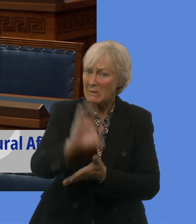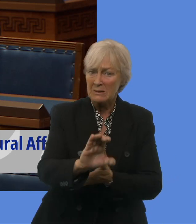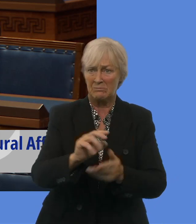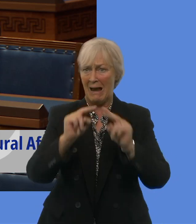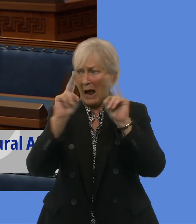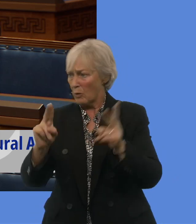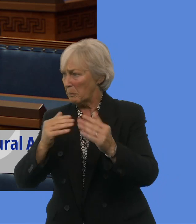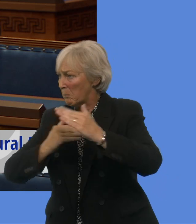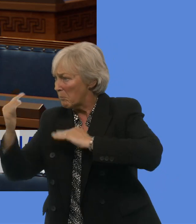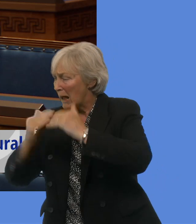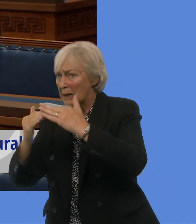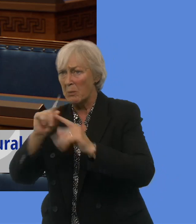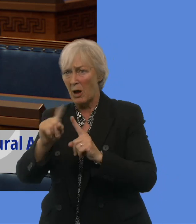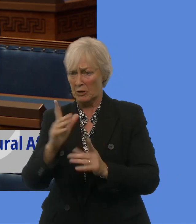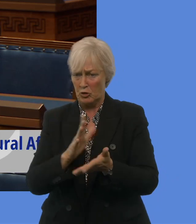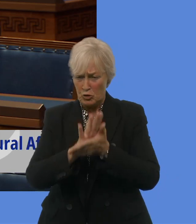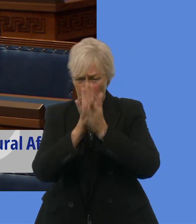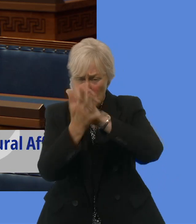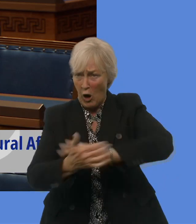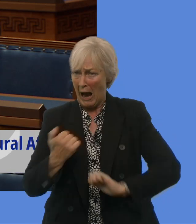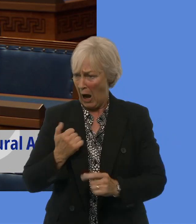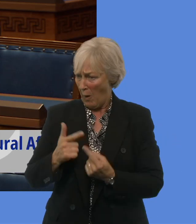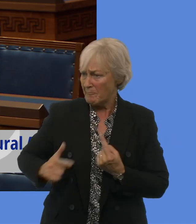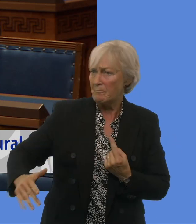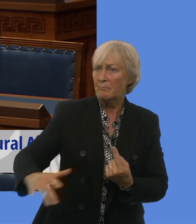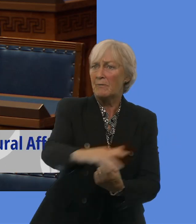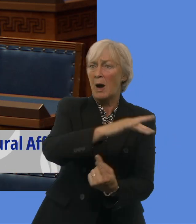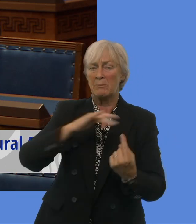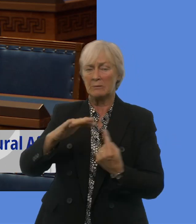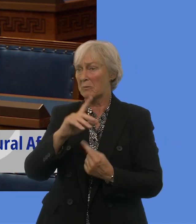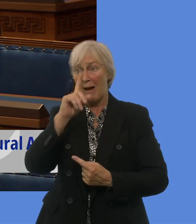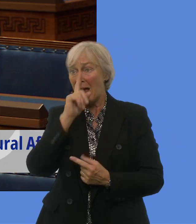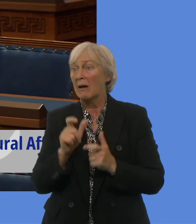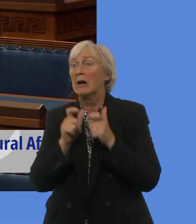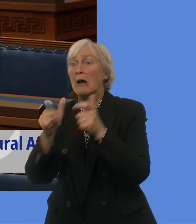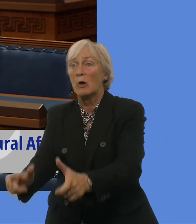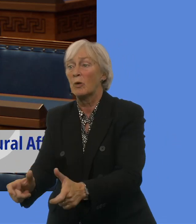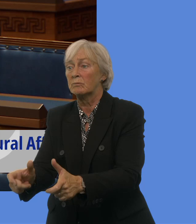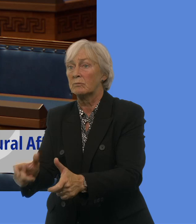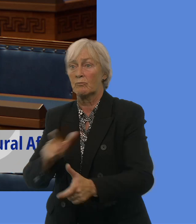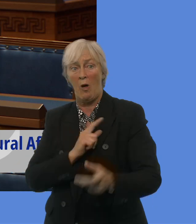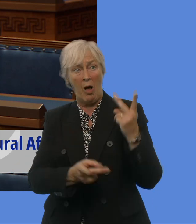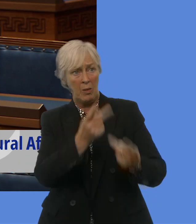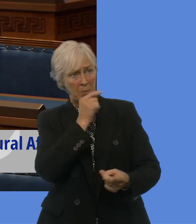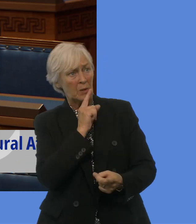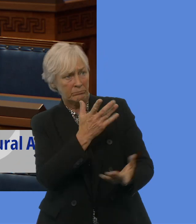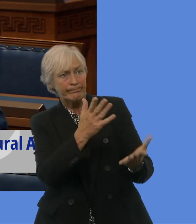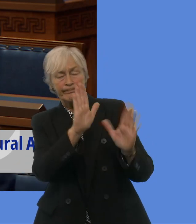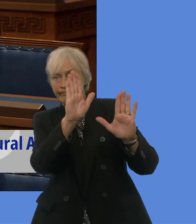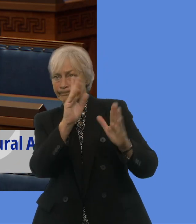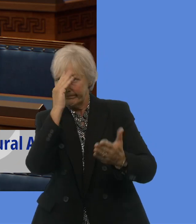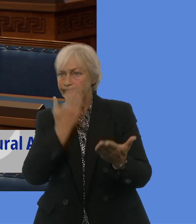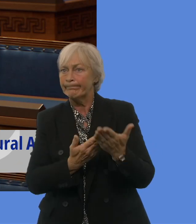building, but it's also destroying our environment. And we can't continue to kick a can down the road. It's for others to step up and take decisions in